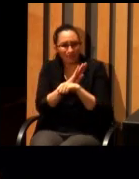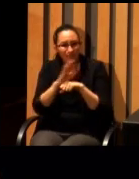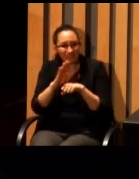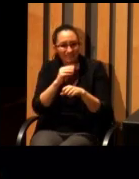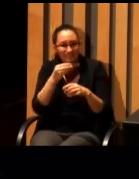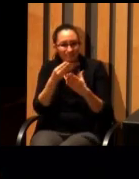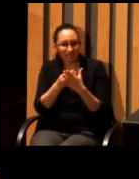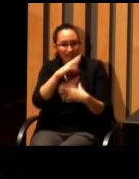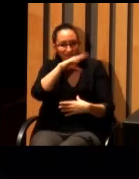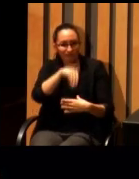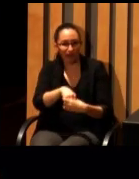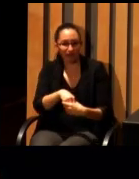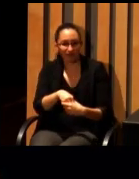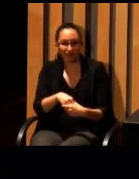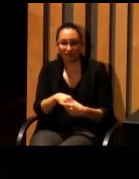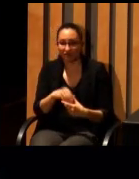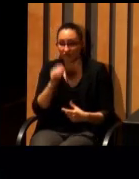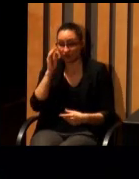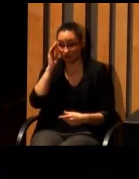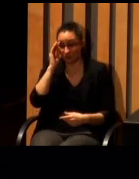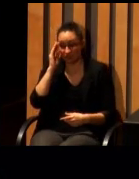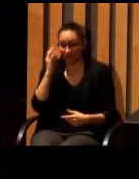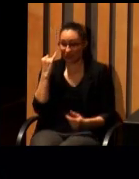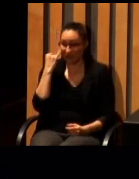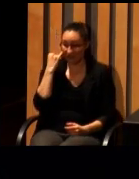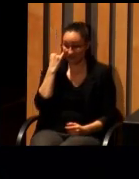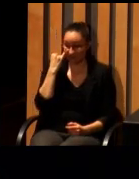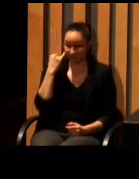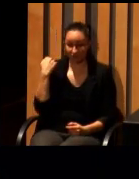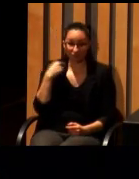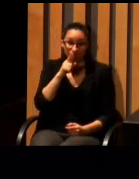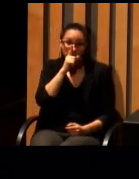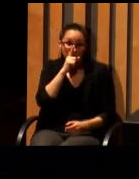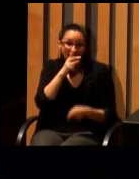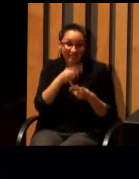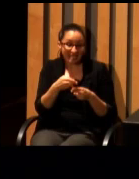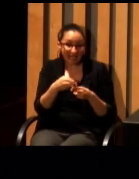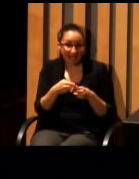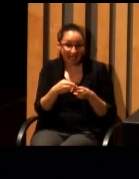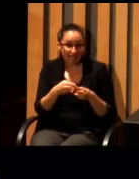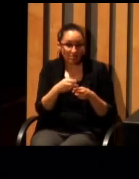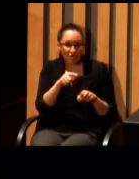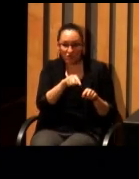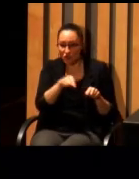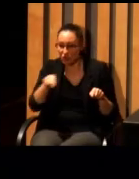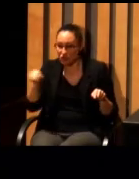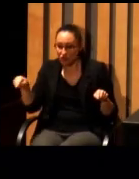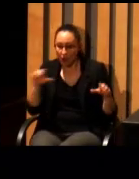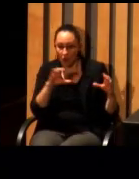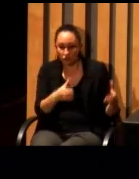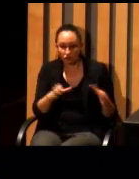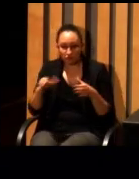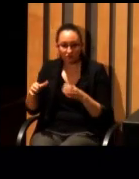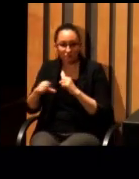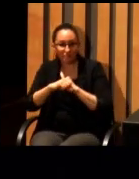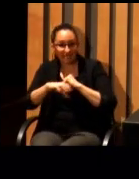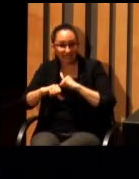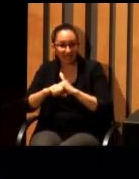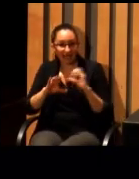that, it would be saying goodbye to the majority of their broadcasting revenue